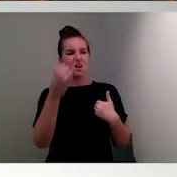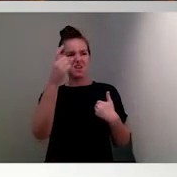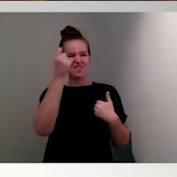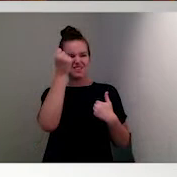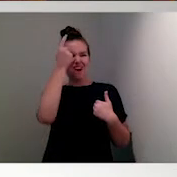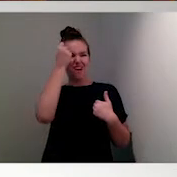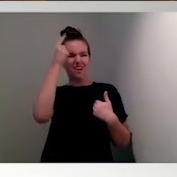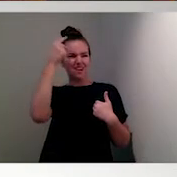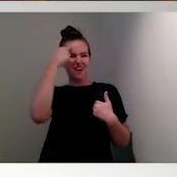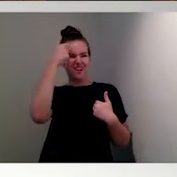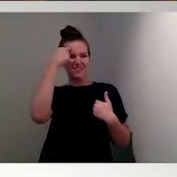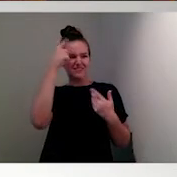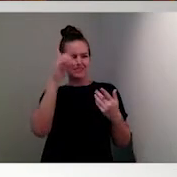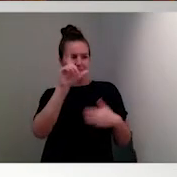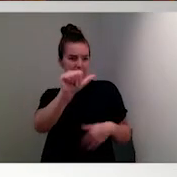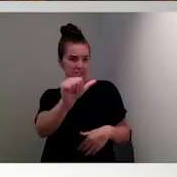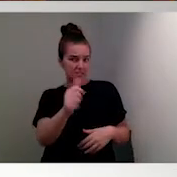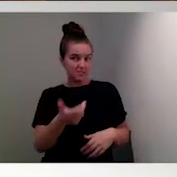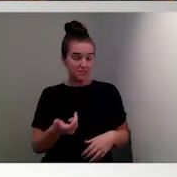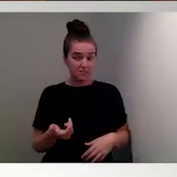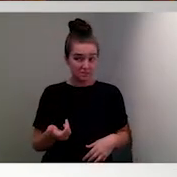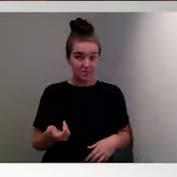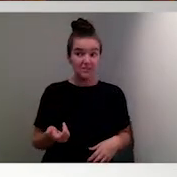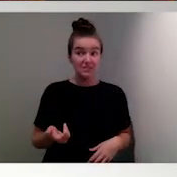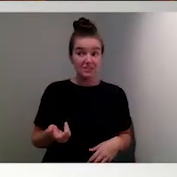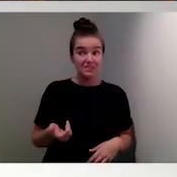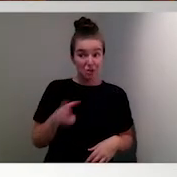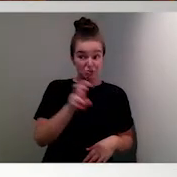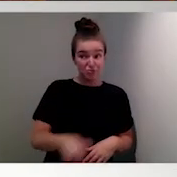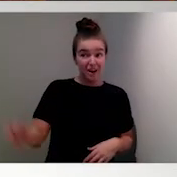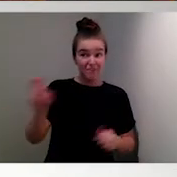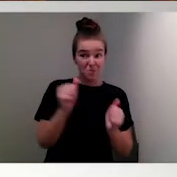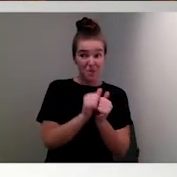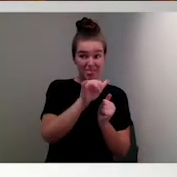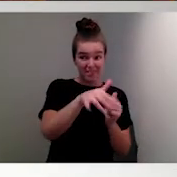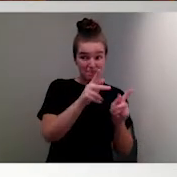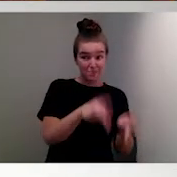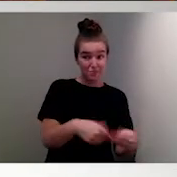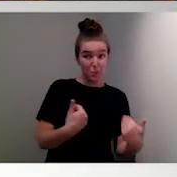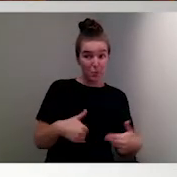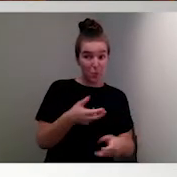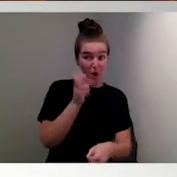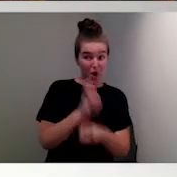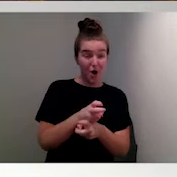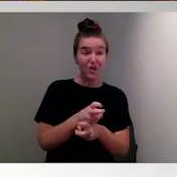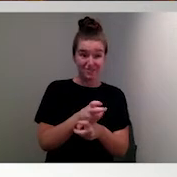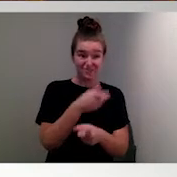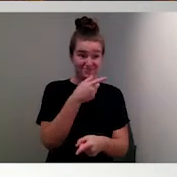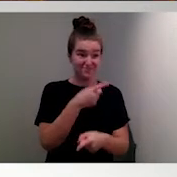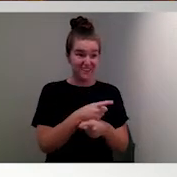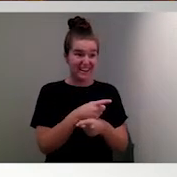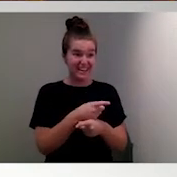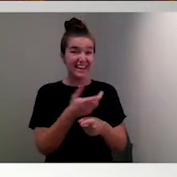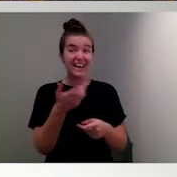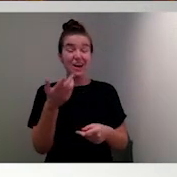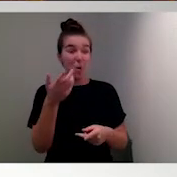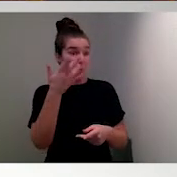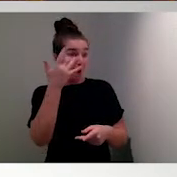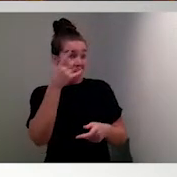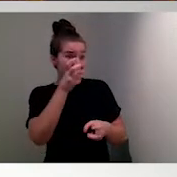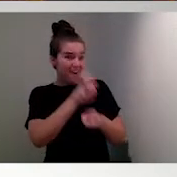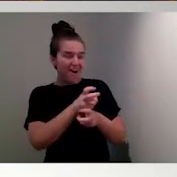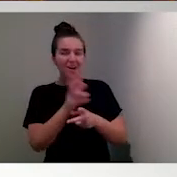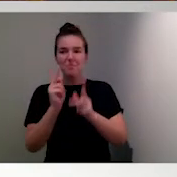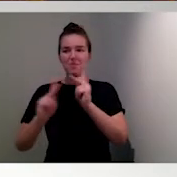with that family member? It's so hard because people don't understand. They don't know why